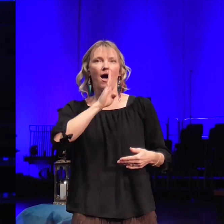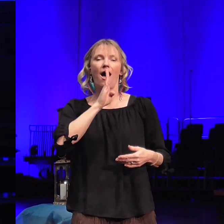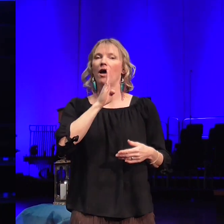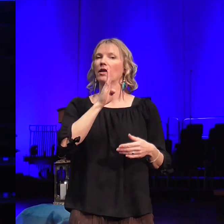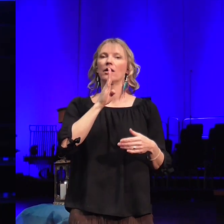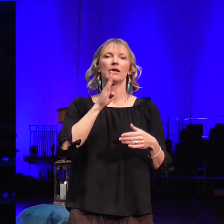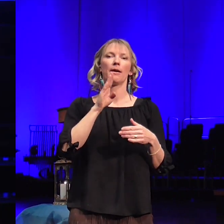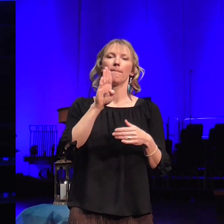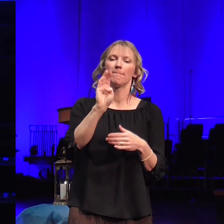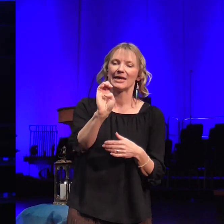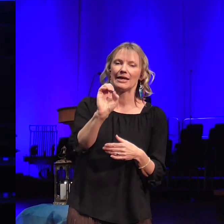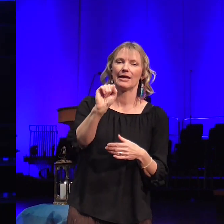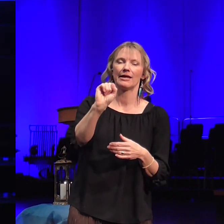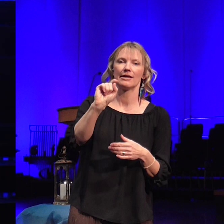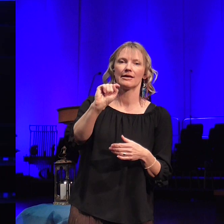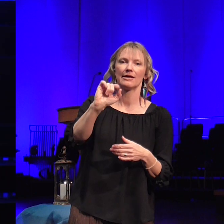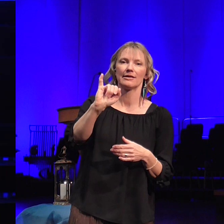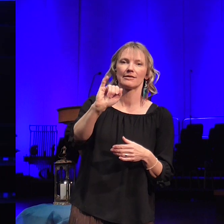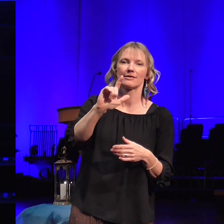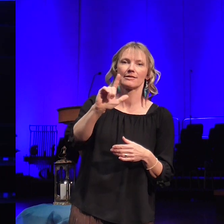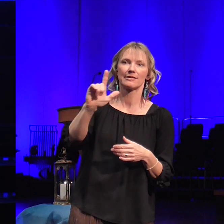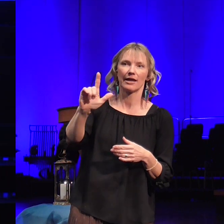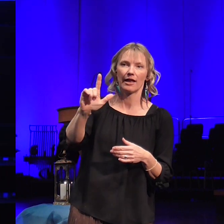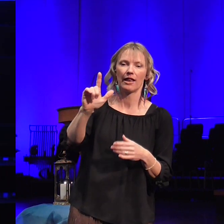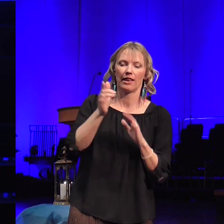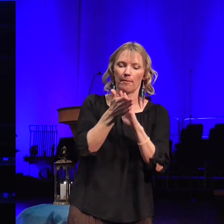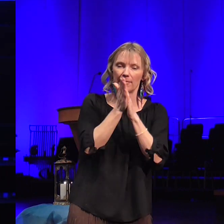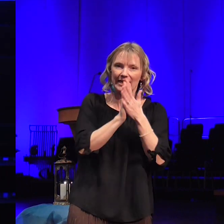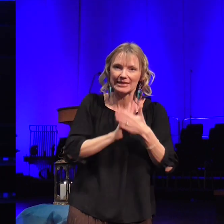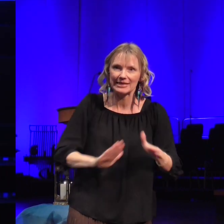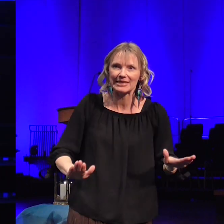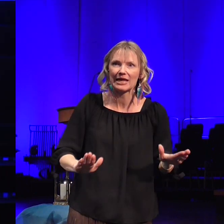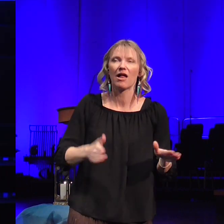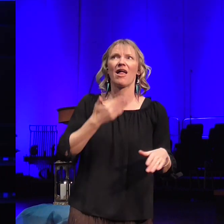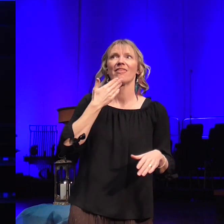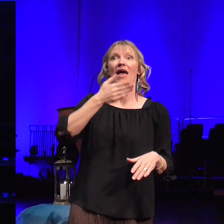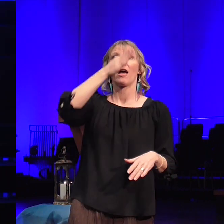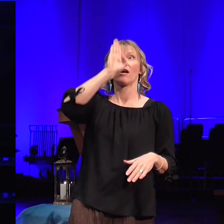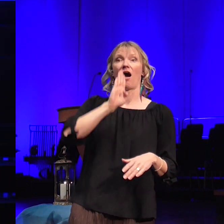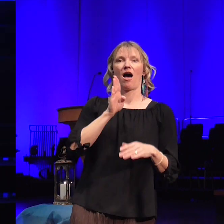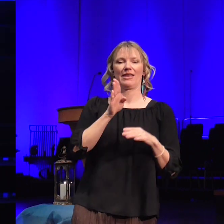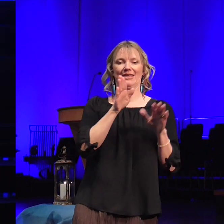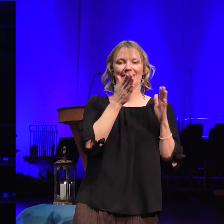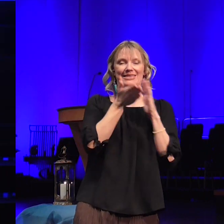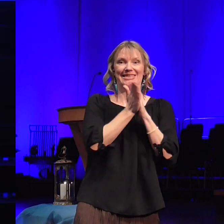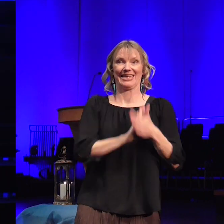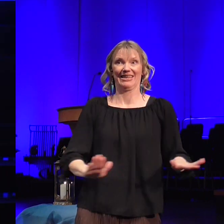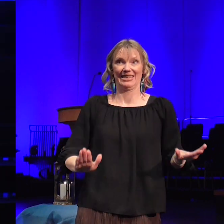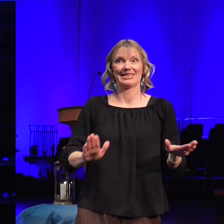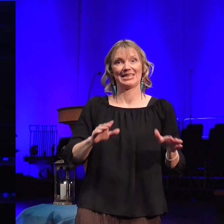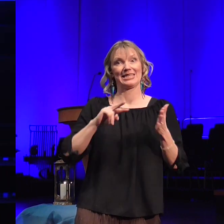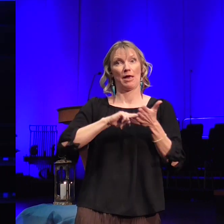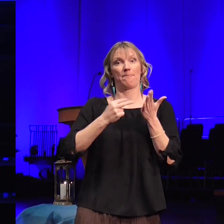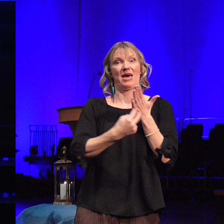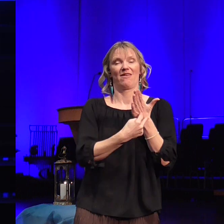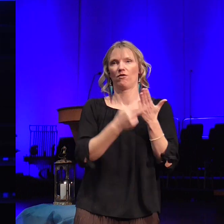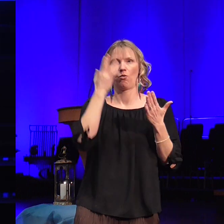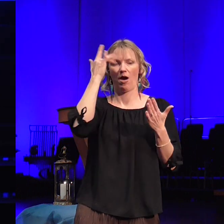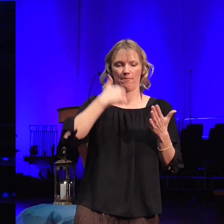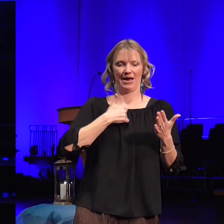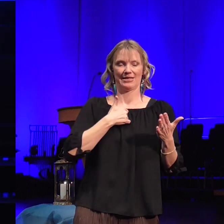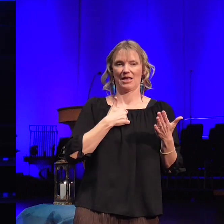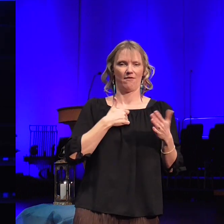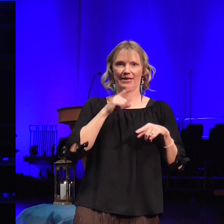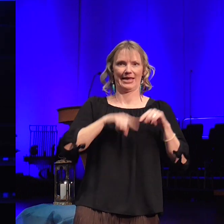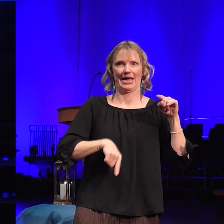still and know that I am God. And thank God stillness is a metaphor, because as a jittery person, I would never be able to experience